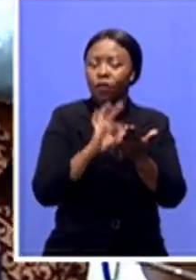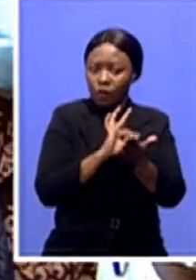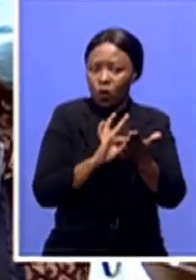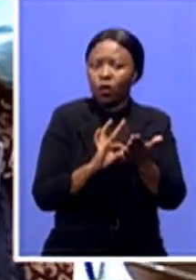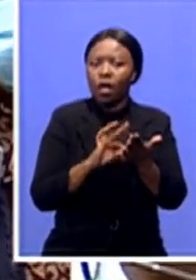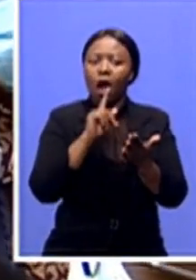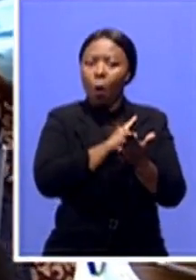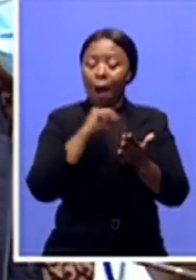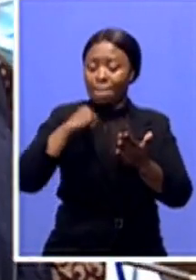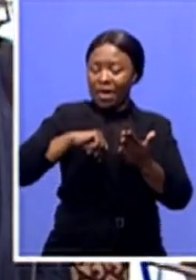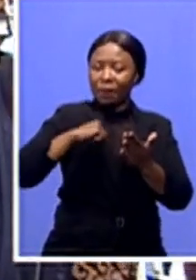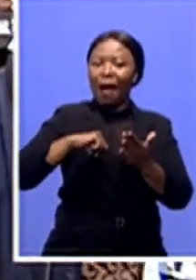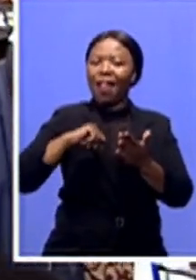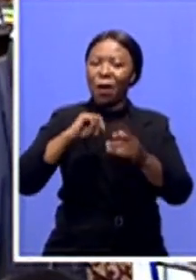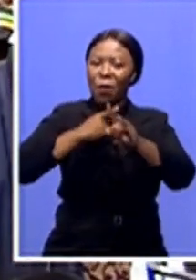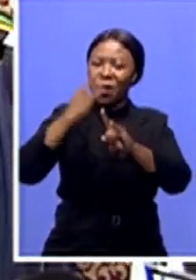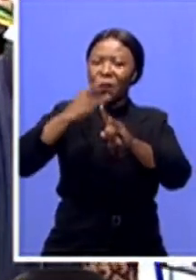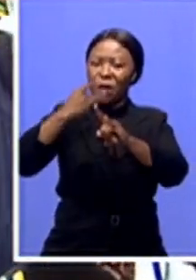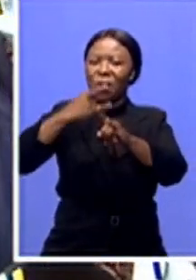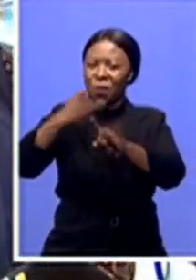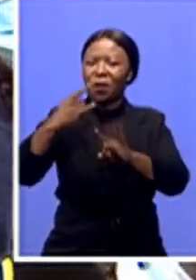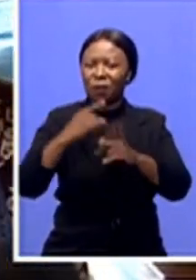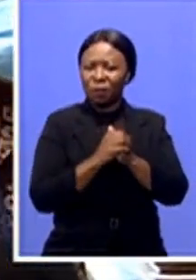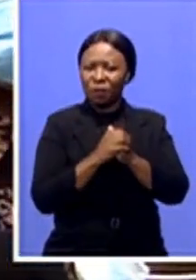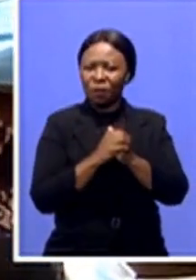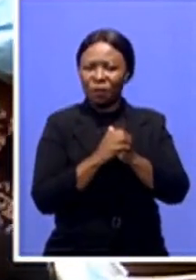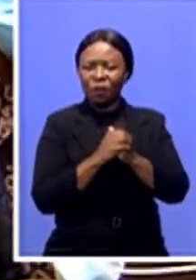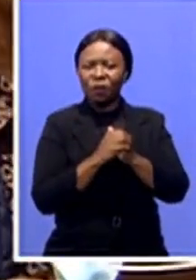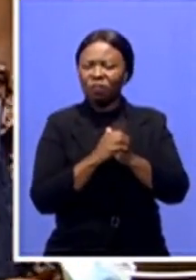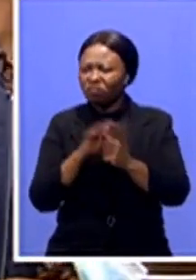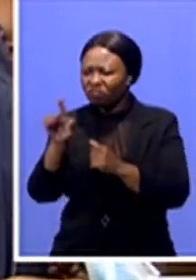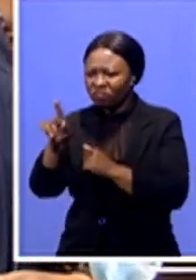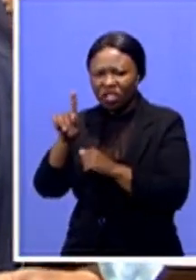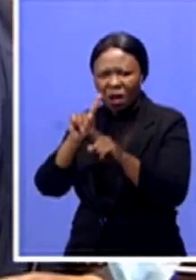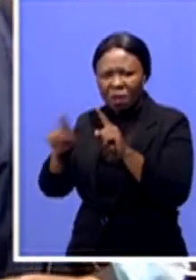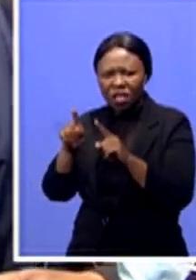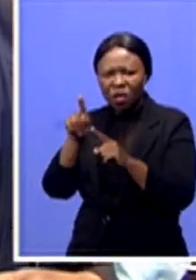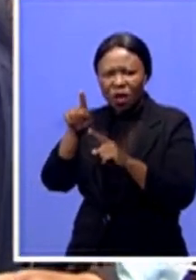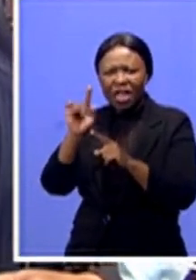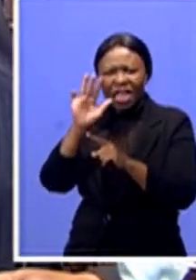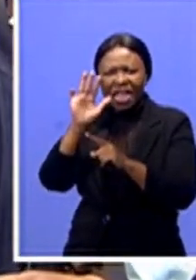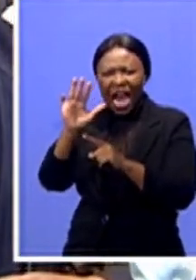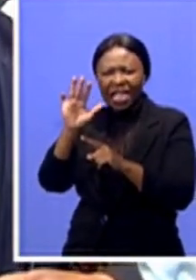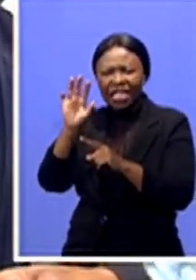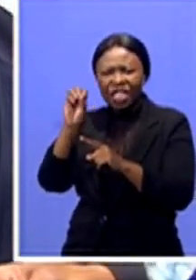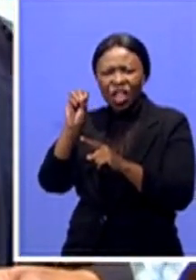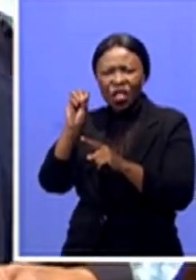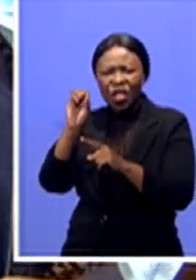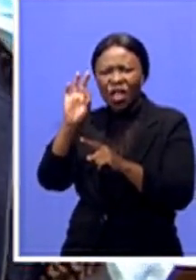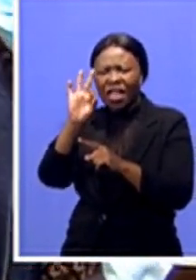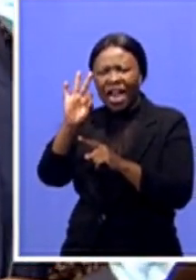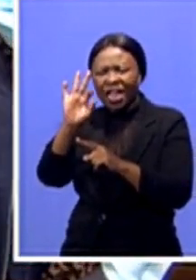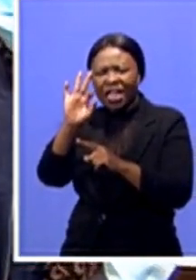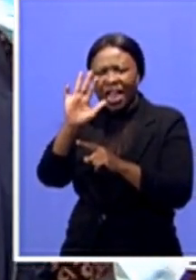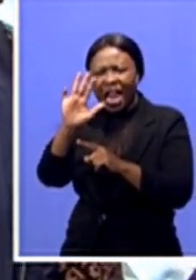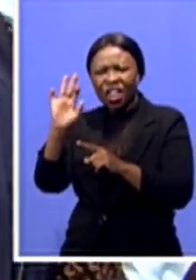municipality. That is our intention. But you failed to register candidates in 93 municipalities. That's a technical glitch.